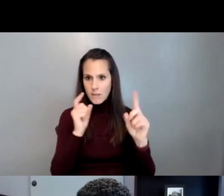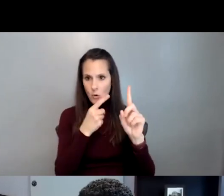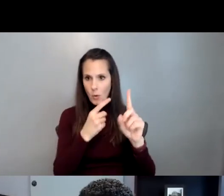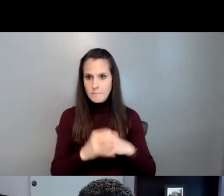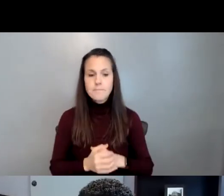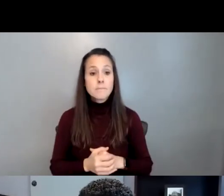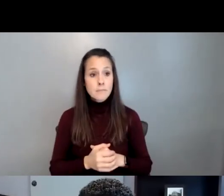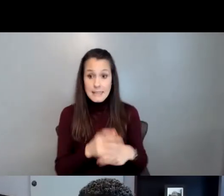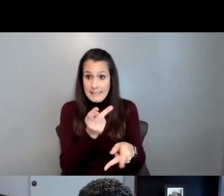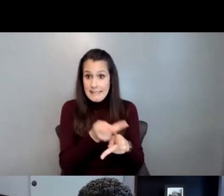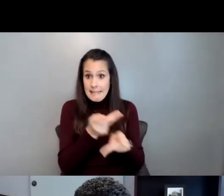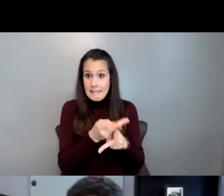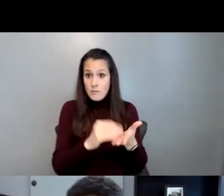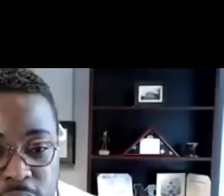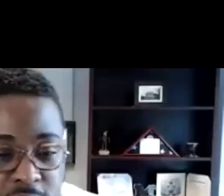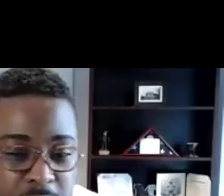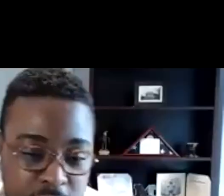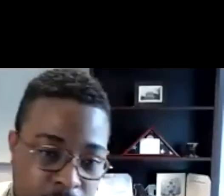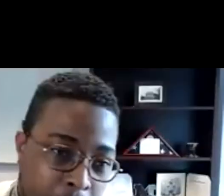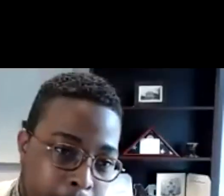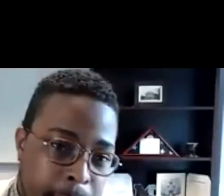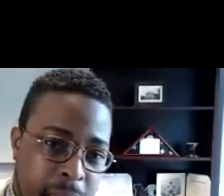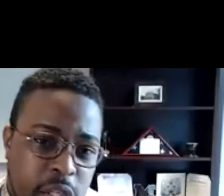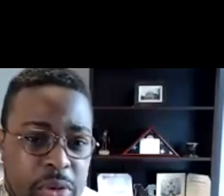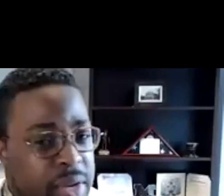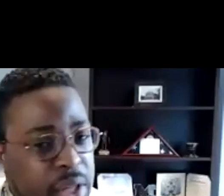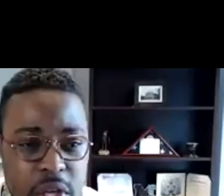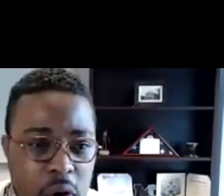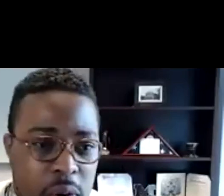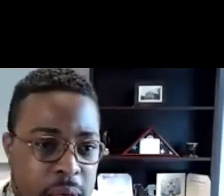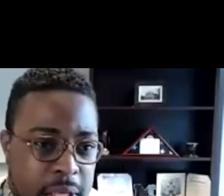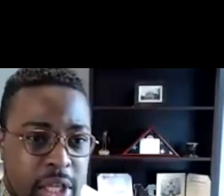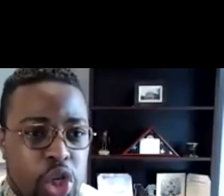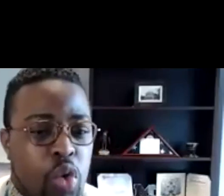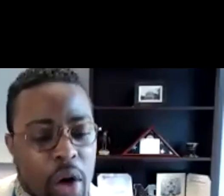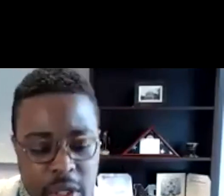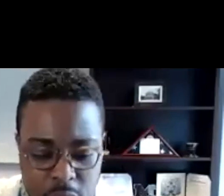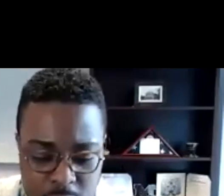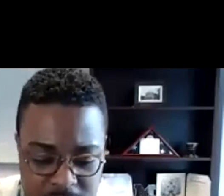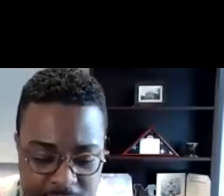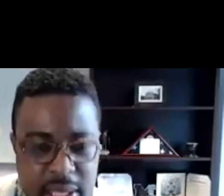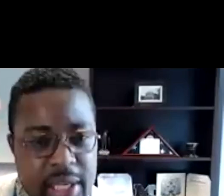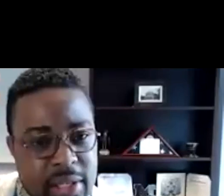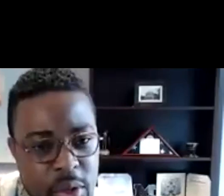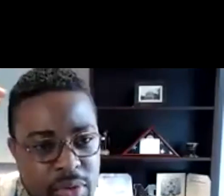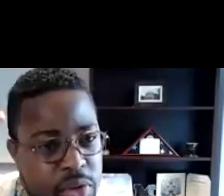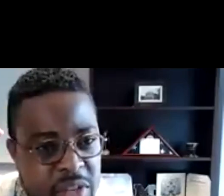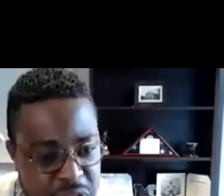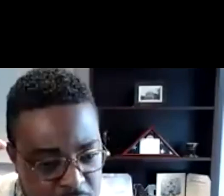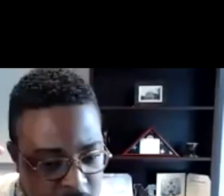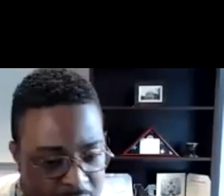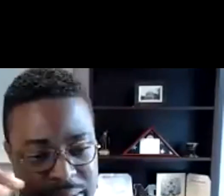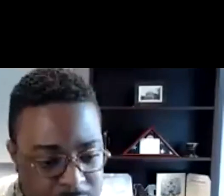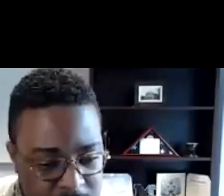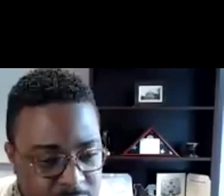to then take care of the students at the University of Michigan, because we feel as though too often what we see is the University of